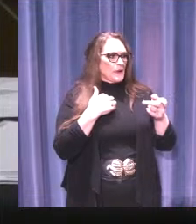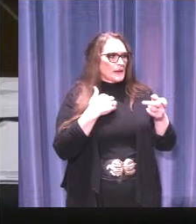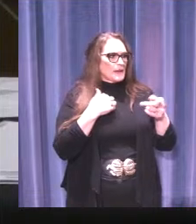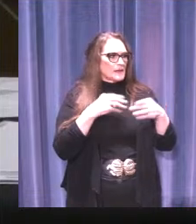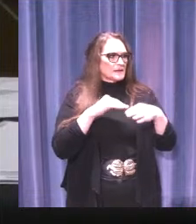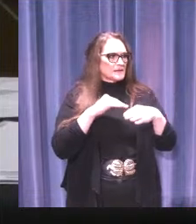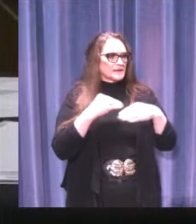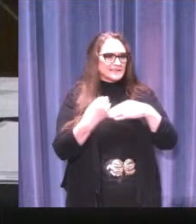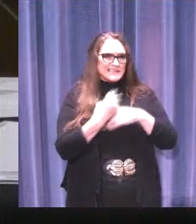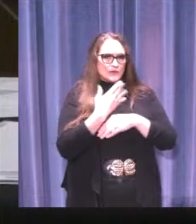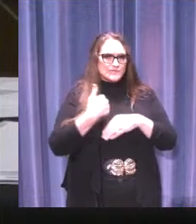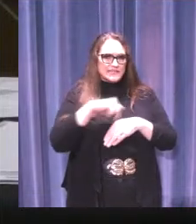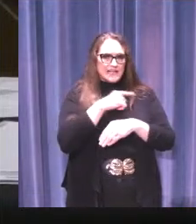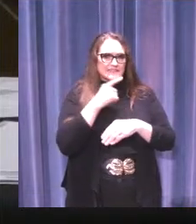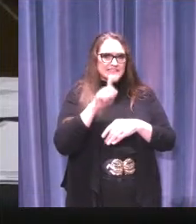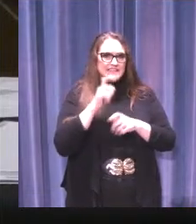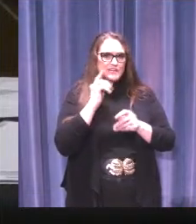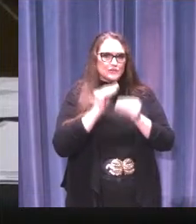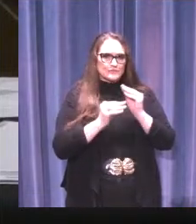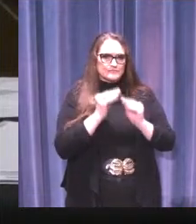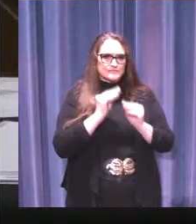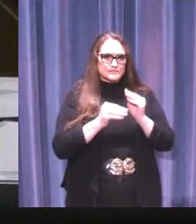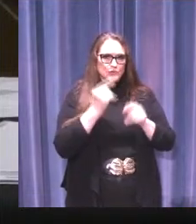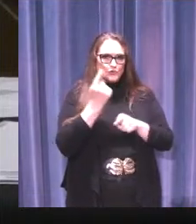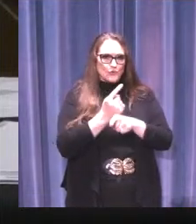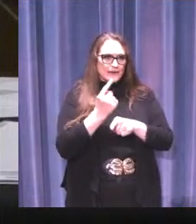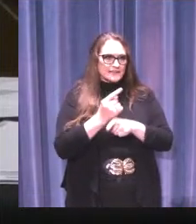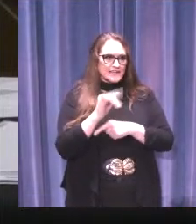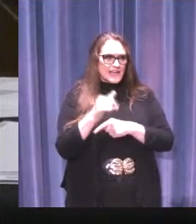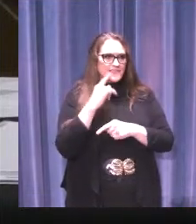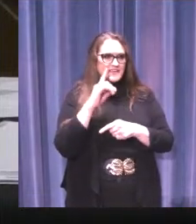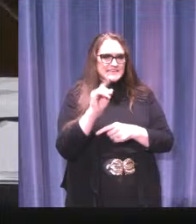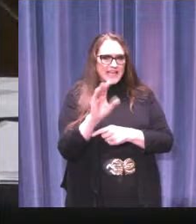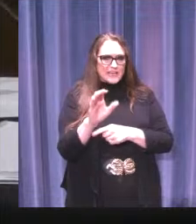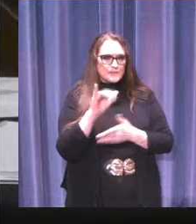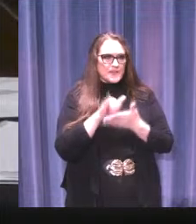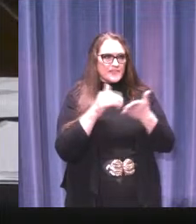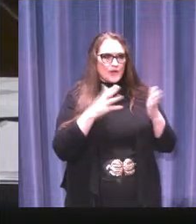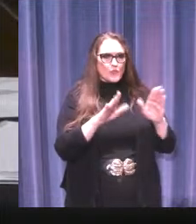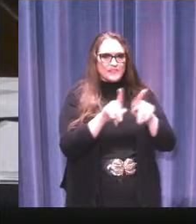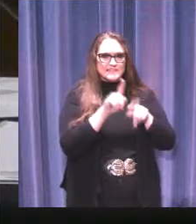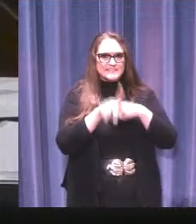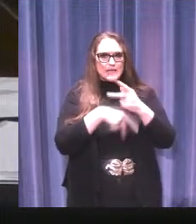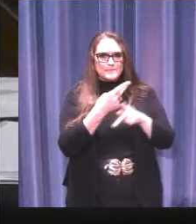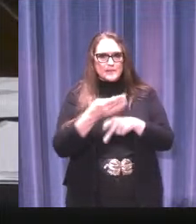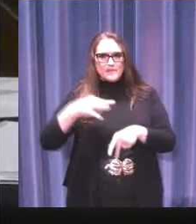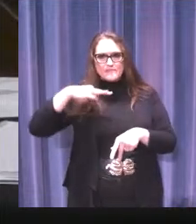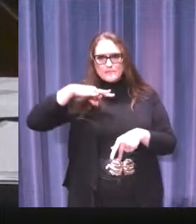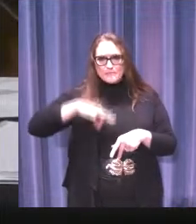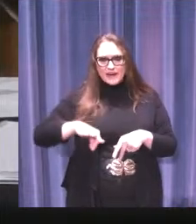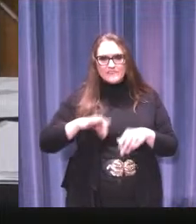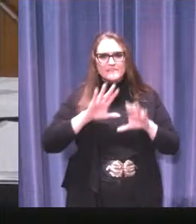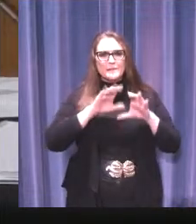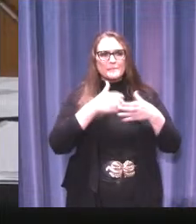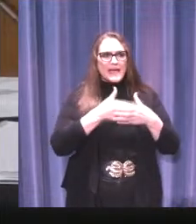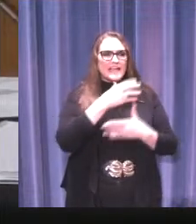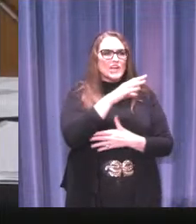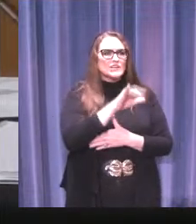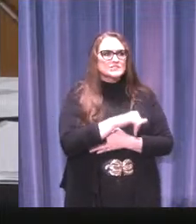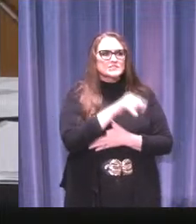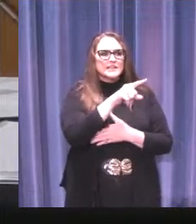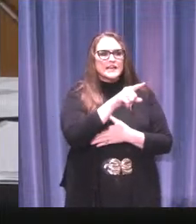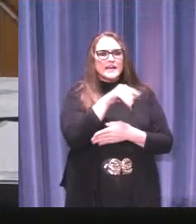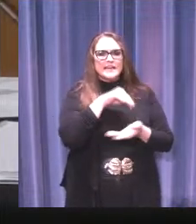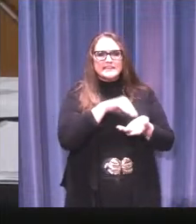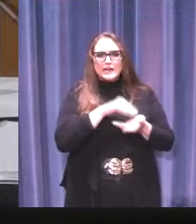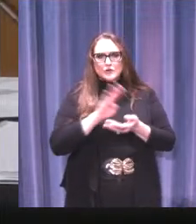counseling us that need to be corrected in that document. That way, the same type of benefit package that